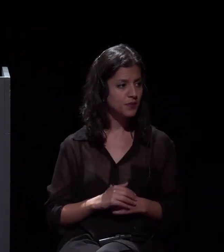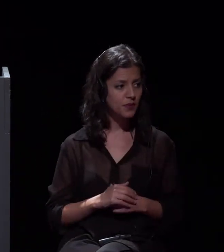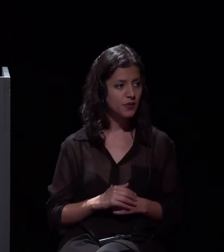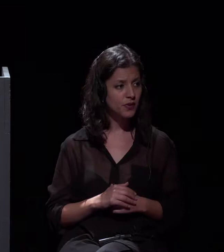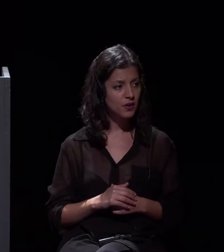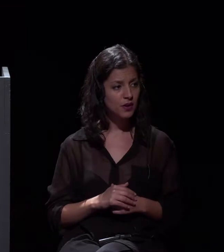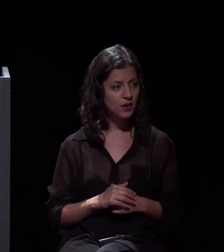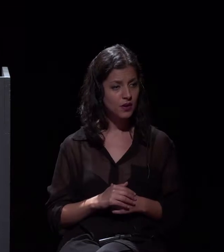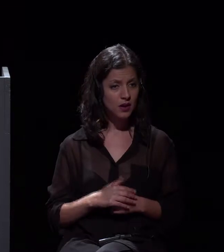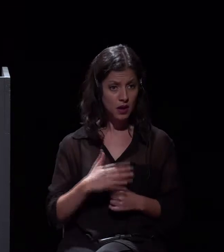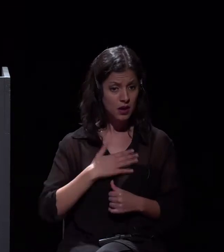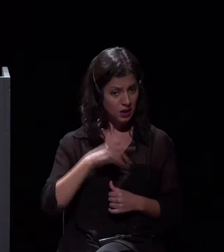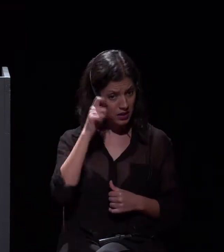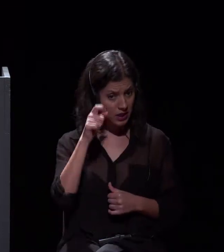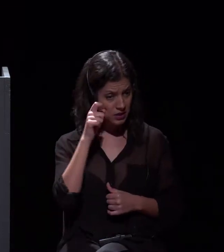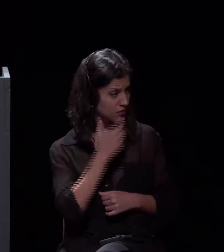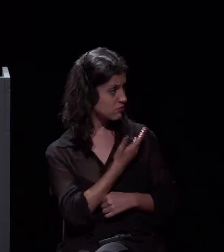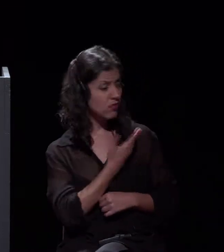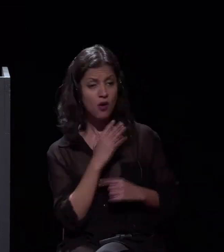of practice, is